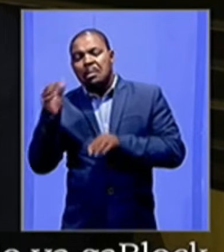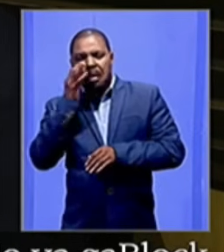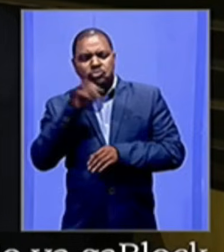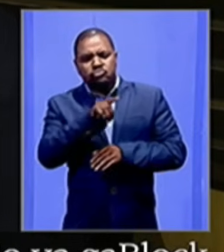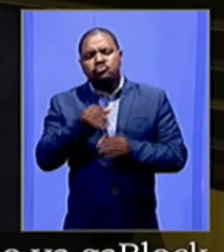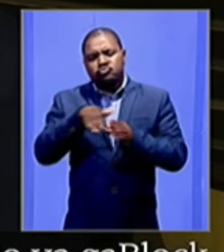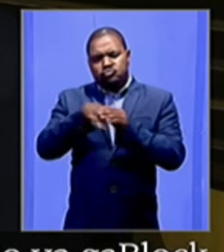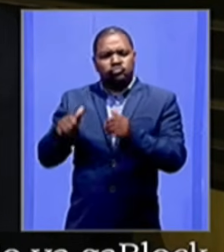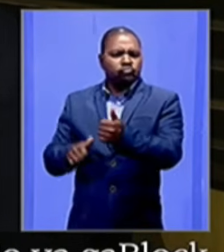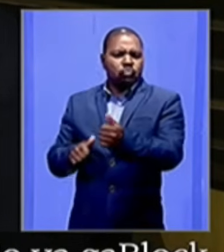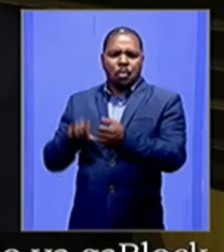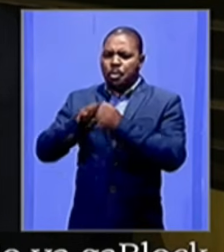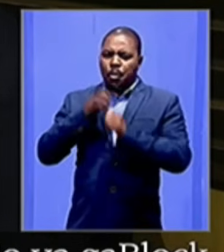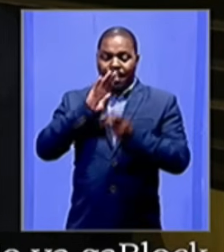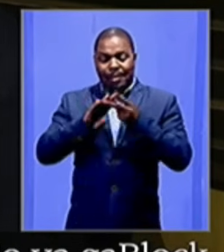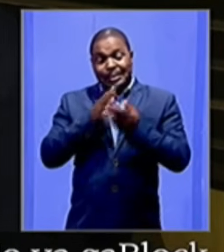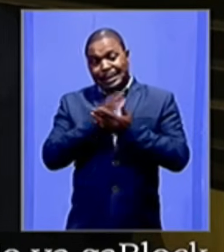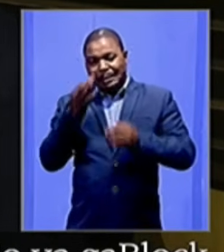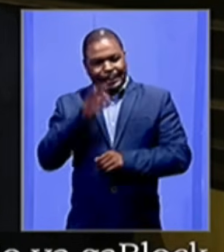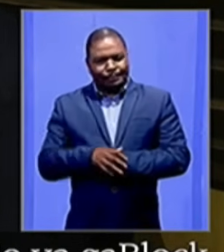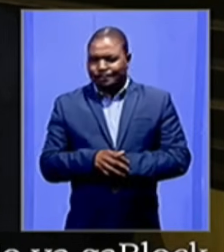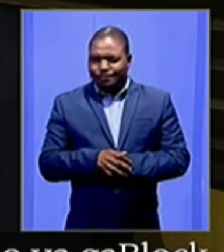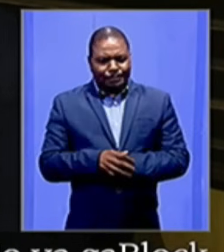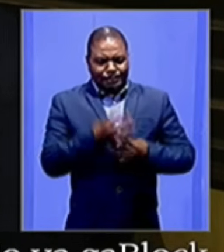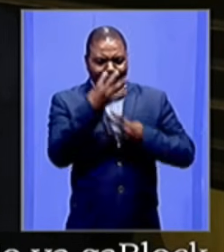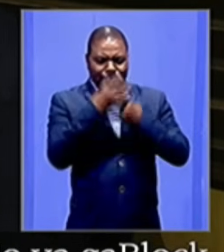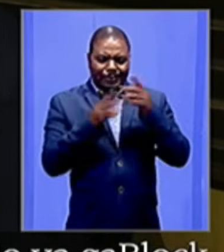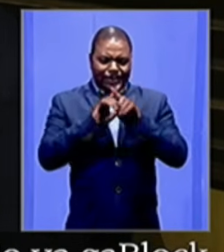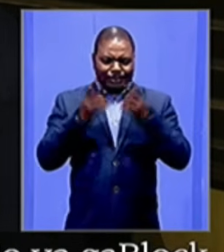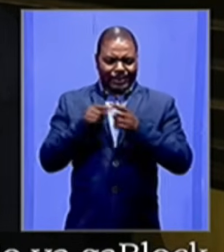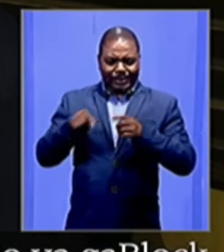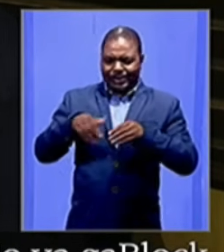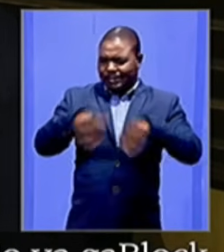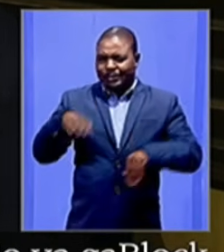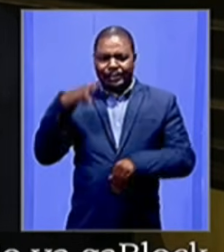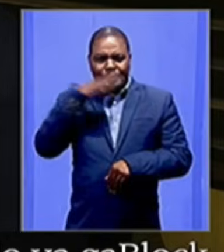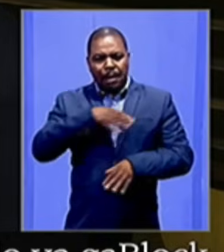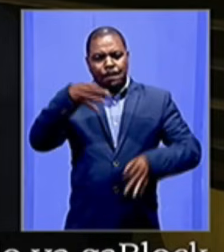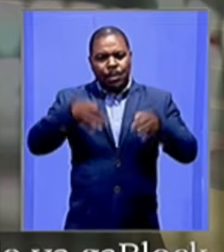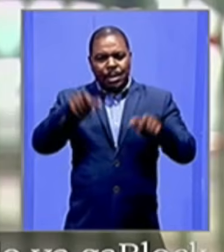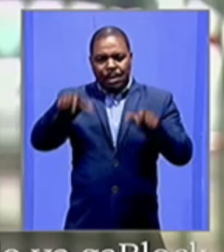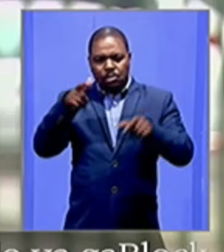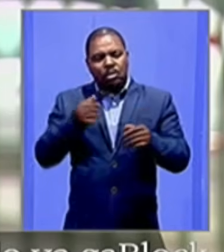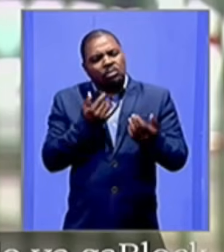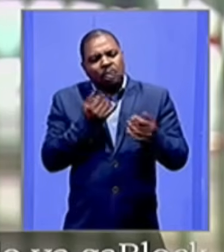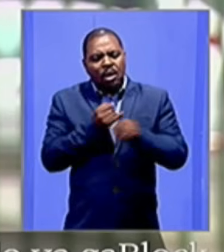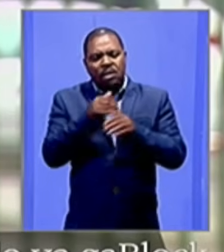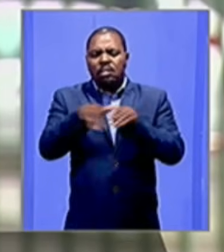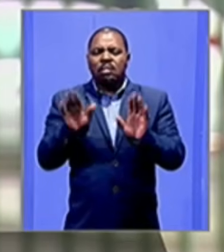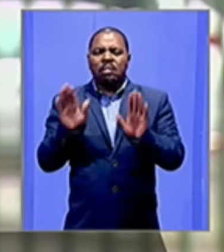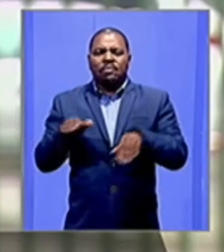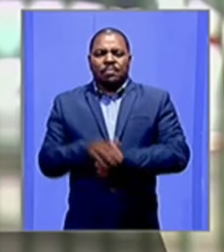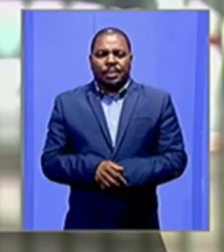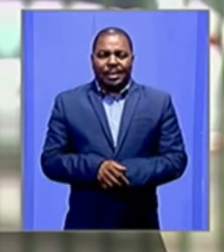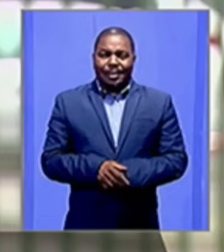bang ba lomahantse meno hore lefapha la toka le kgetha nku ka pere ho boradipolotiki ba amehang bobodung. Ba dira bobodu. At the